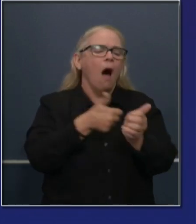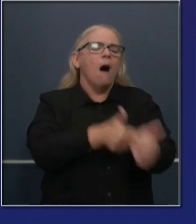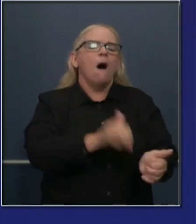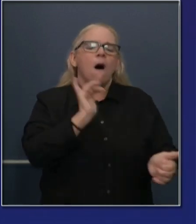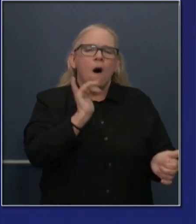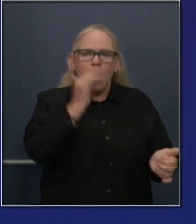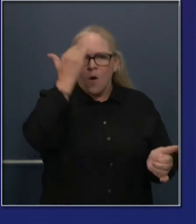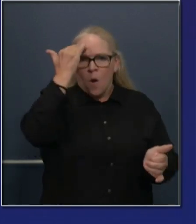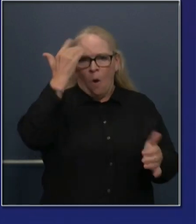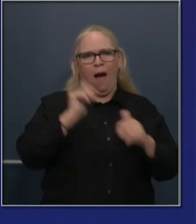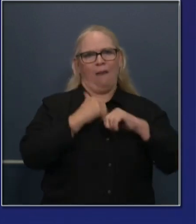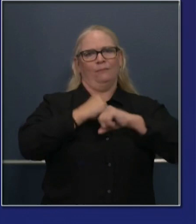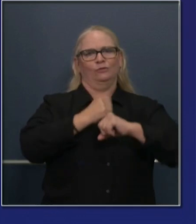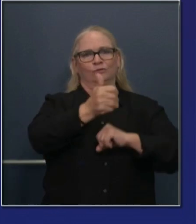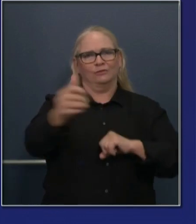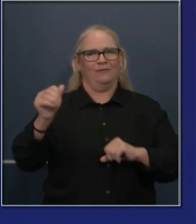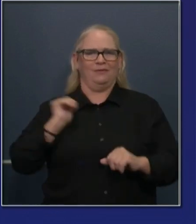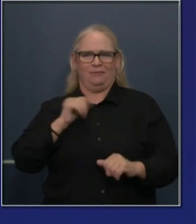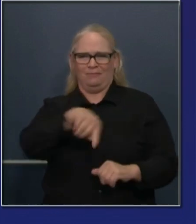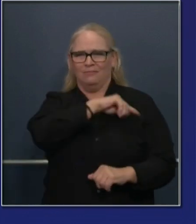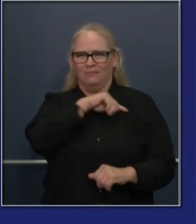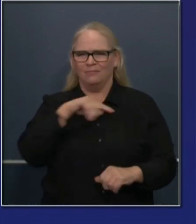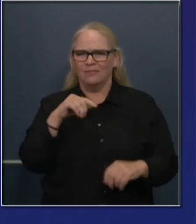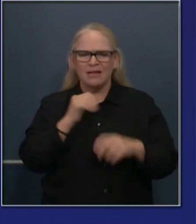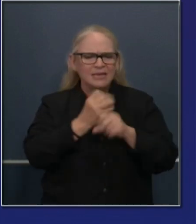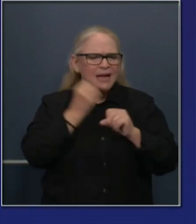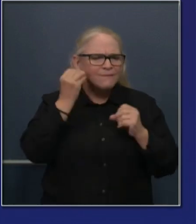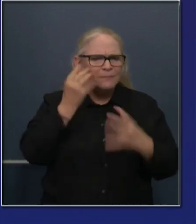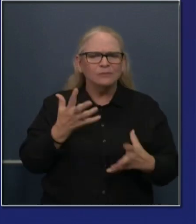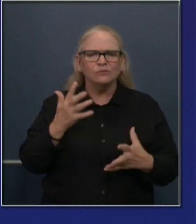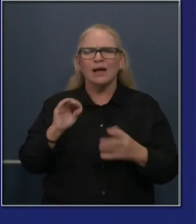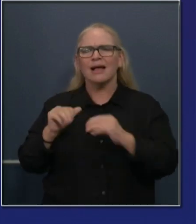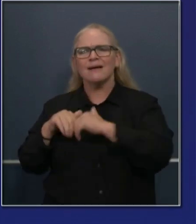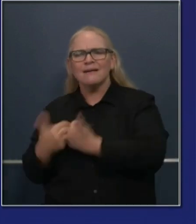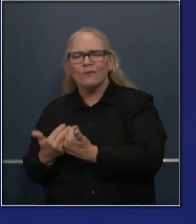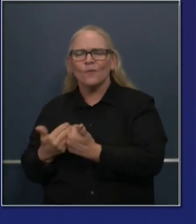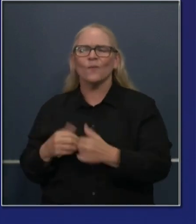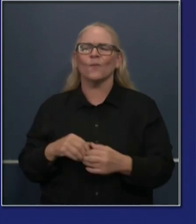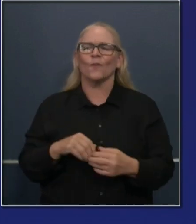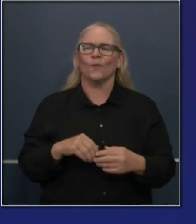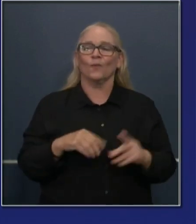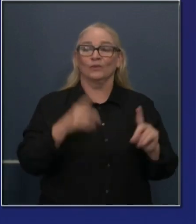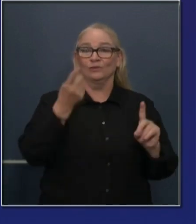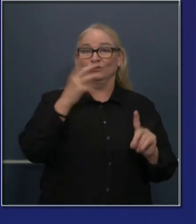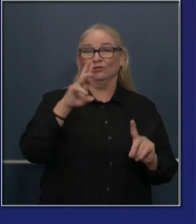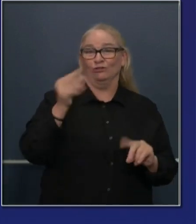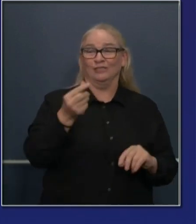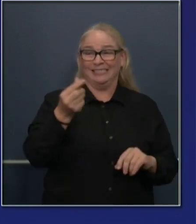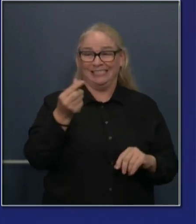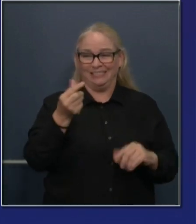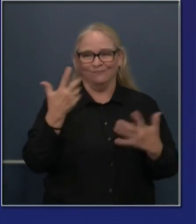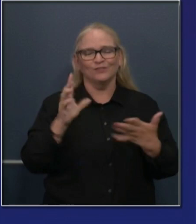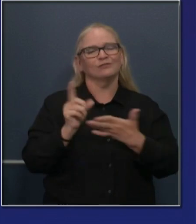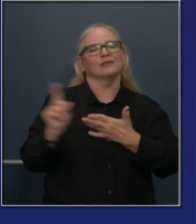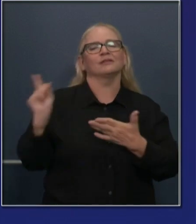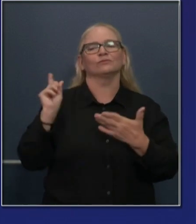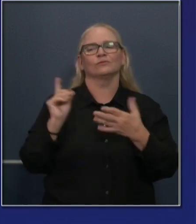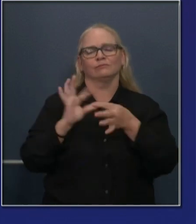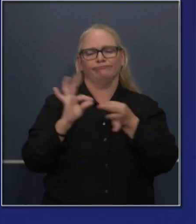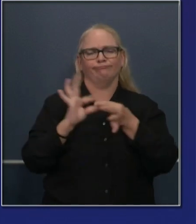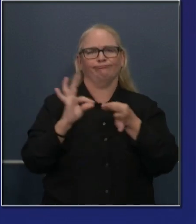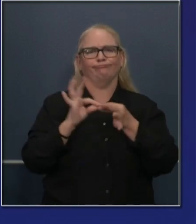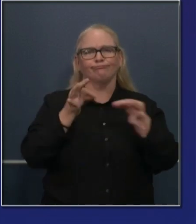information that we announced a few weeks ago. Dr. Galley announced some new testing criteria in the state. We're moving